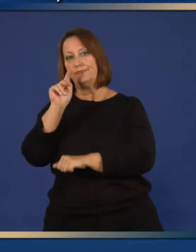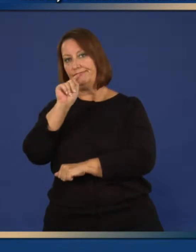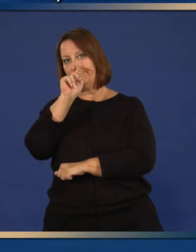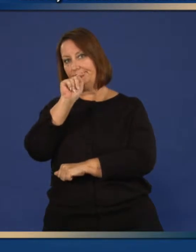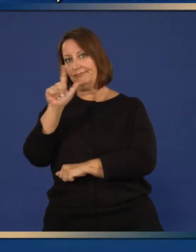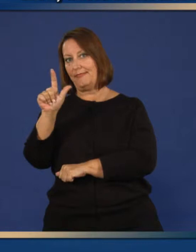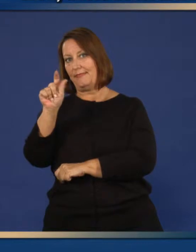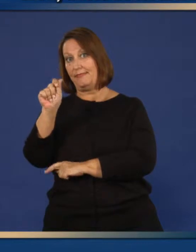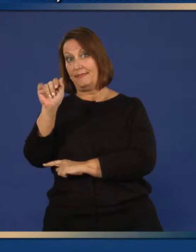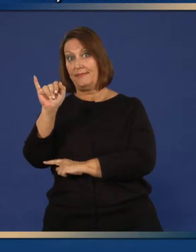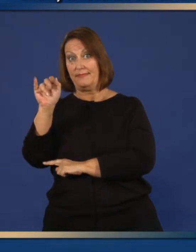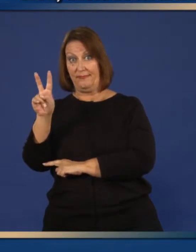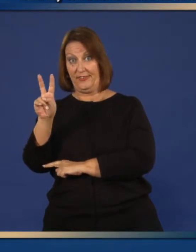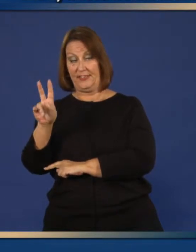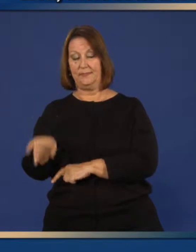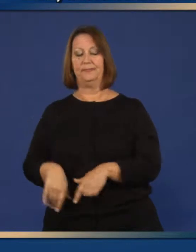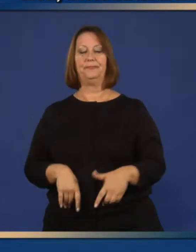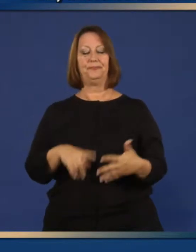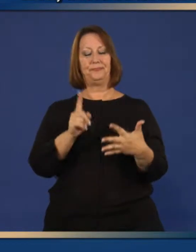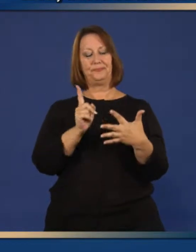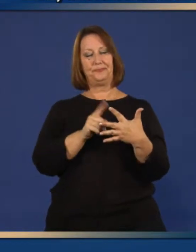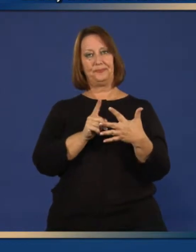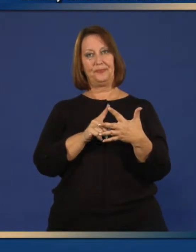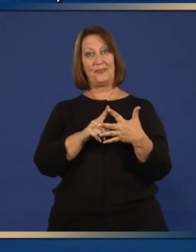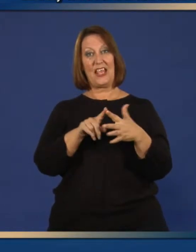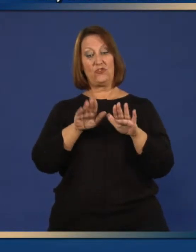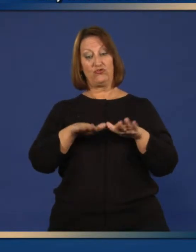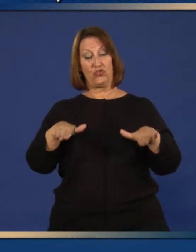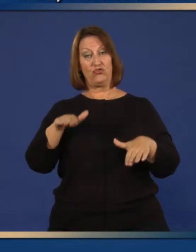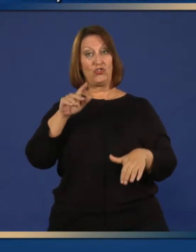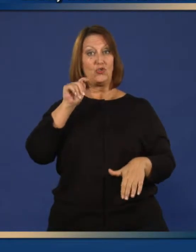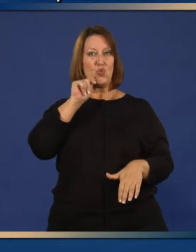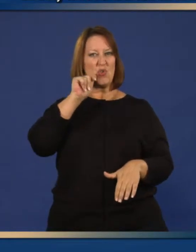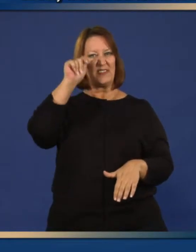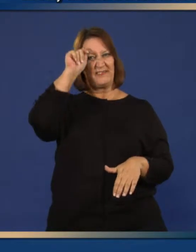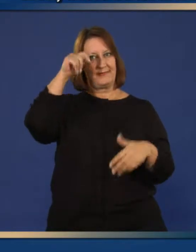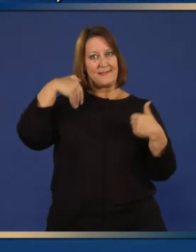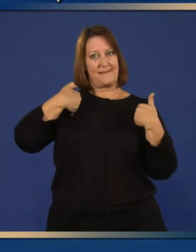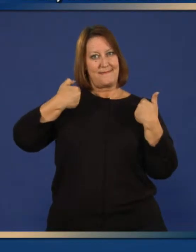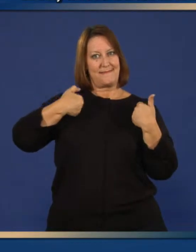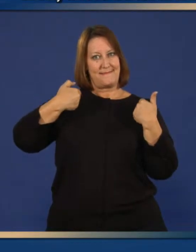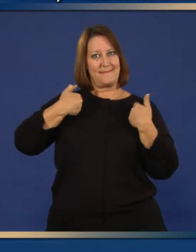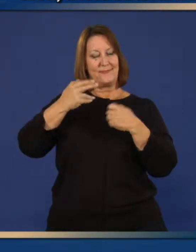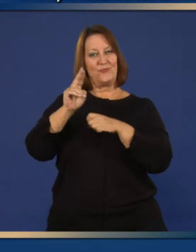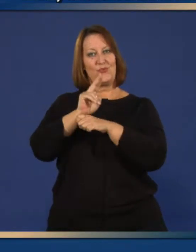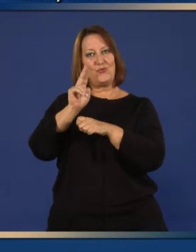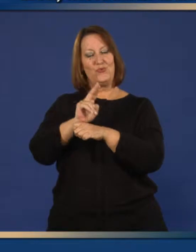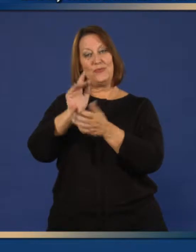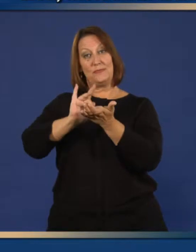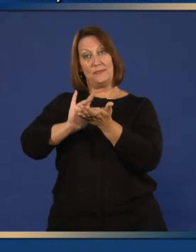Children or adolescents on long-term aspirin treatment.